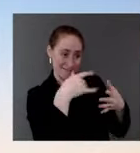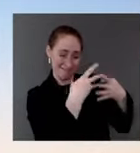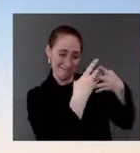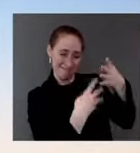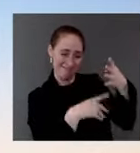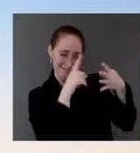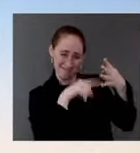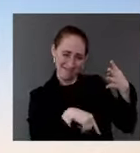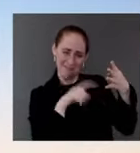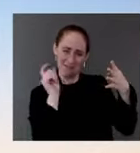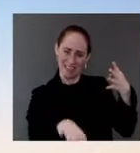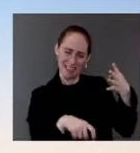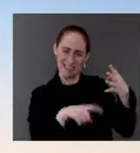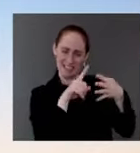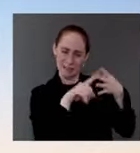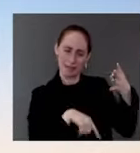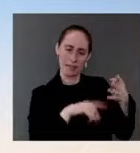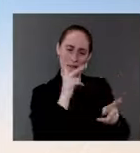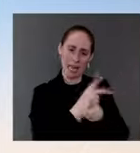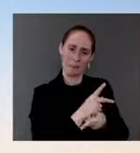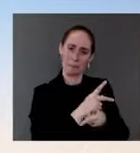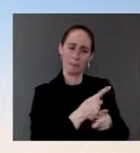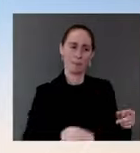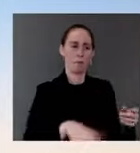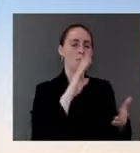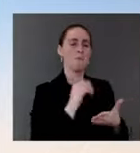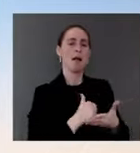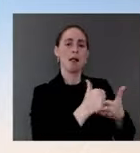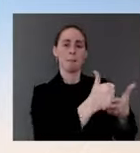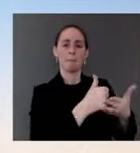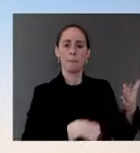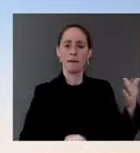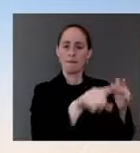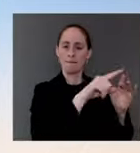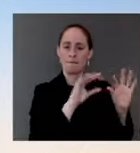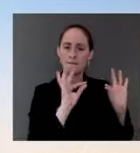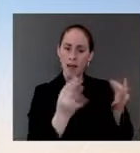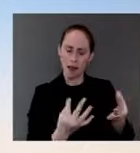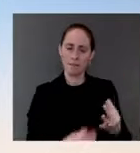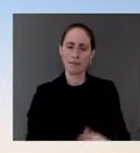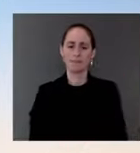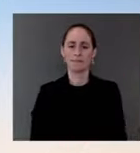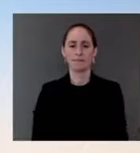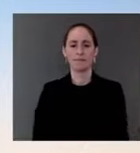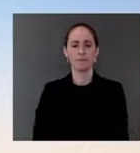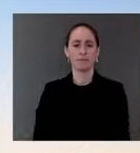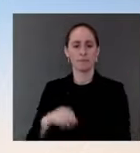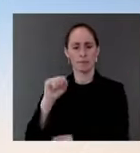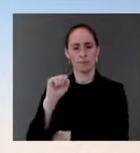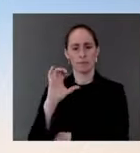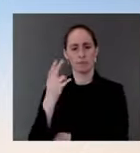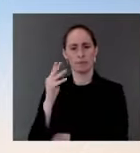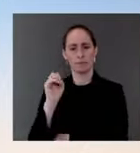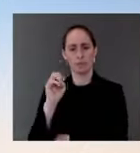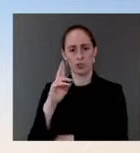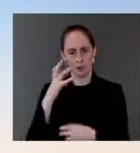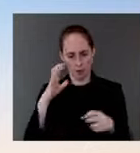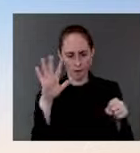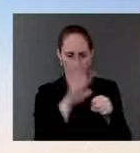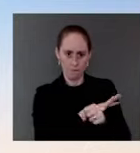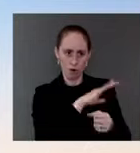to pass. That's what Leader Schumer would like to do and see passed, and that's what our focus is on at this point in time. Go ahead. Thanks. Going back to